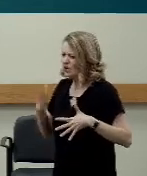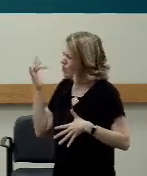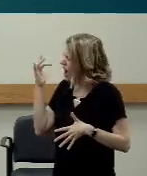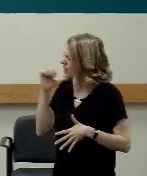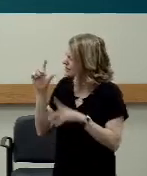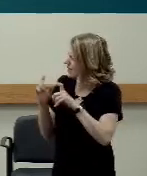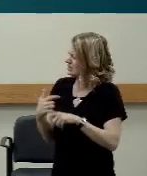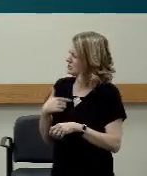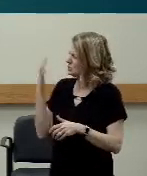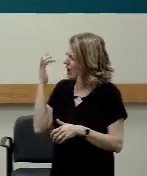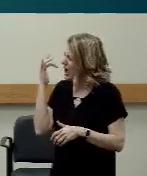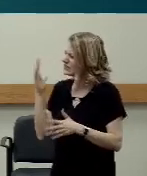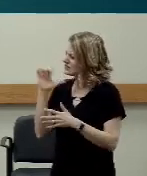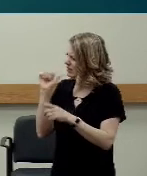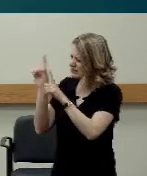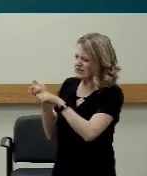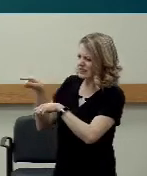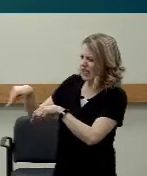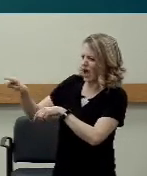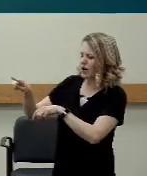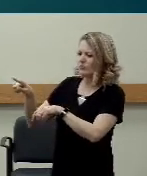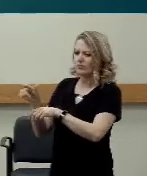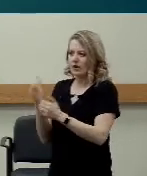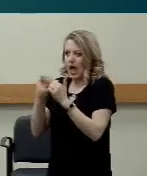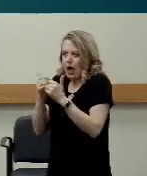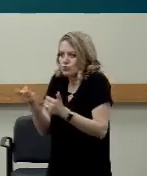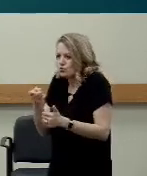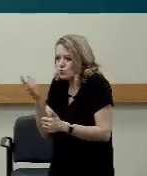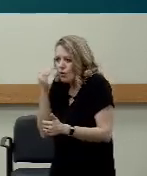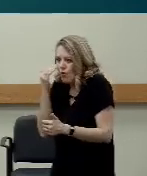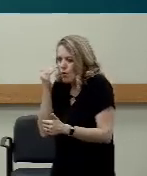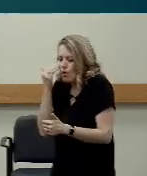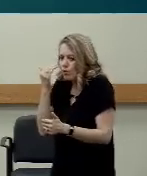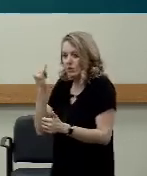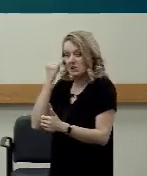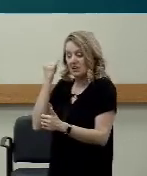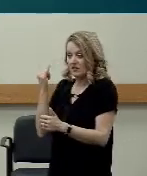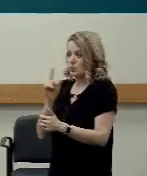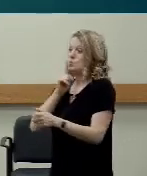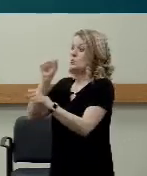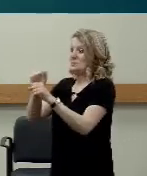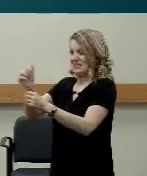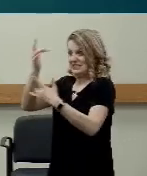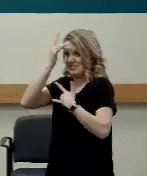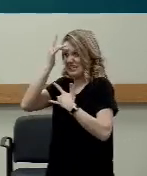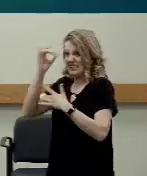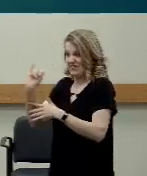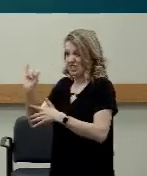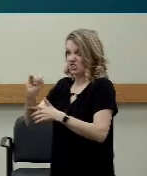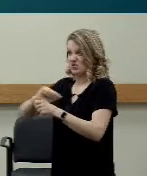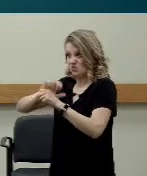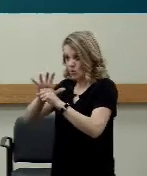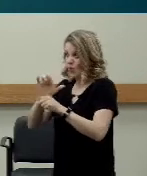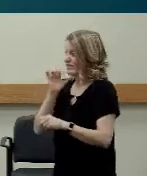brings anxiety from all of us watching, who says, well, how do we know? How do we know who really is infected and who